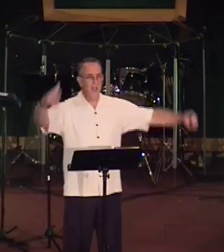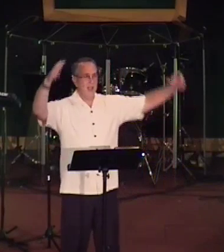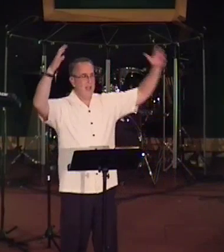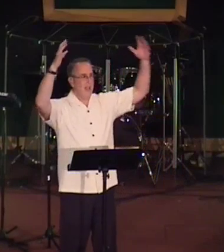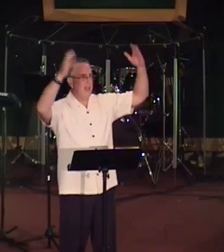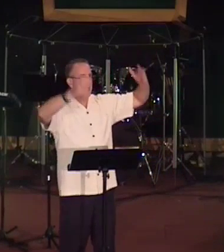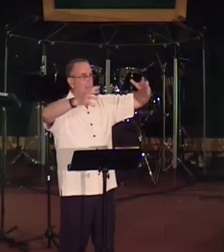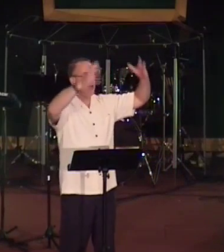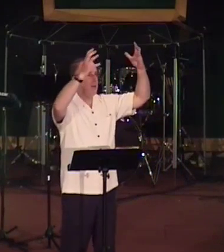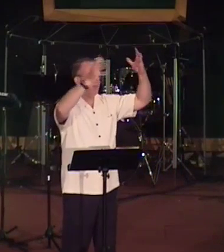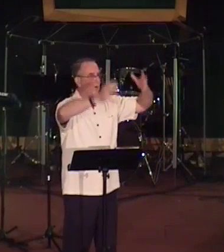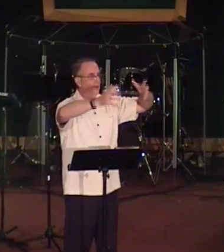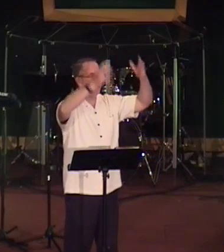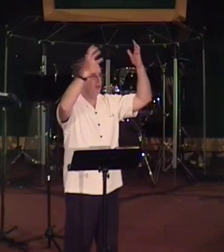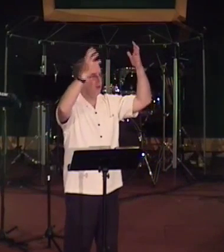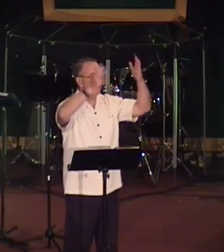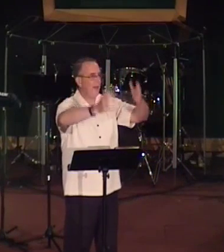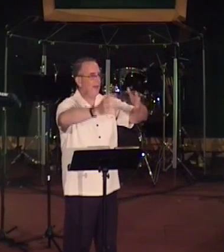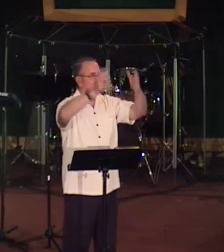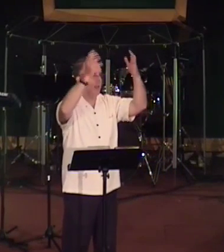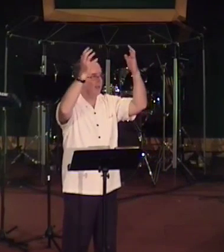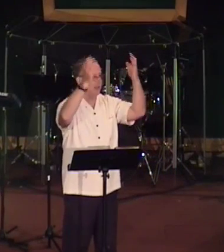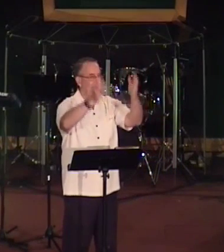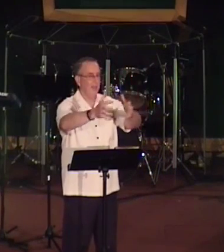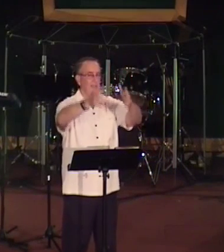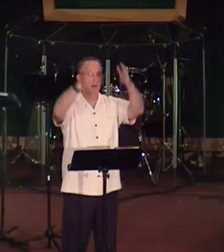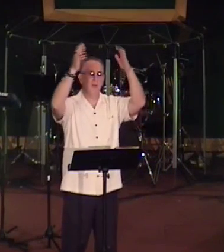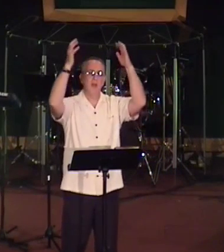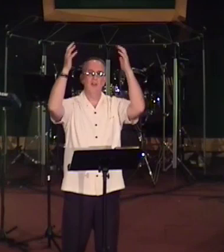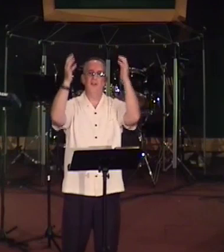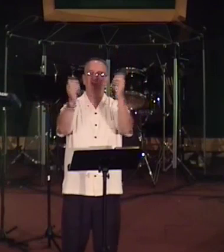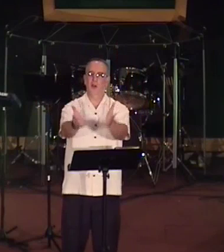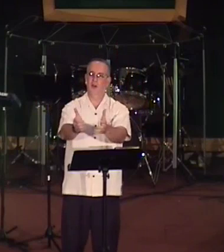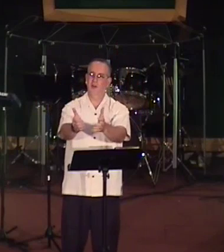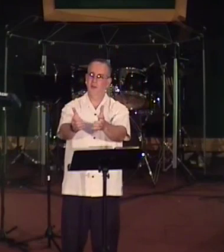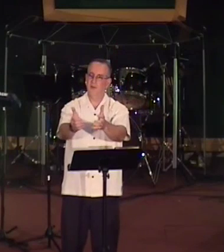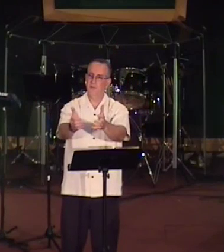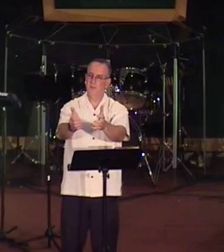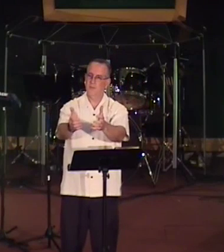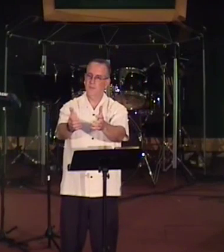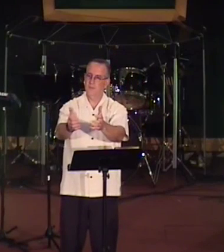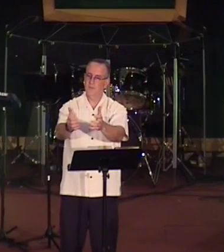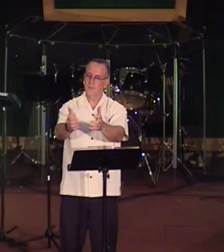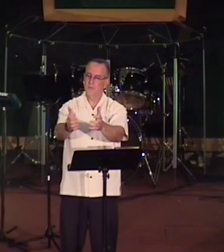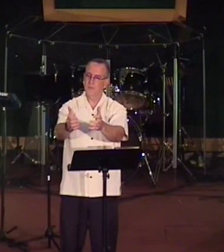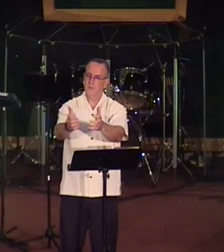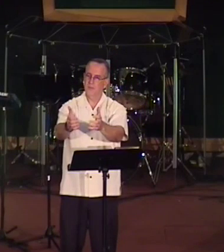Christ, he puts you in his kingdom, the church.